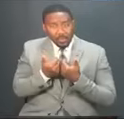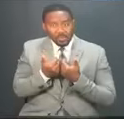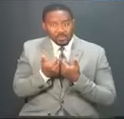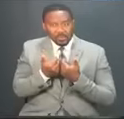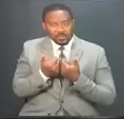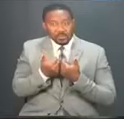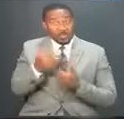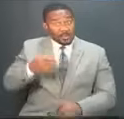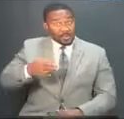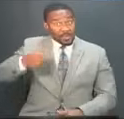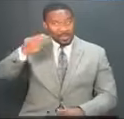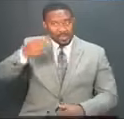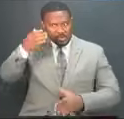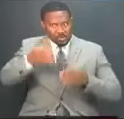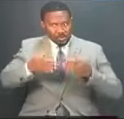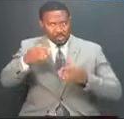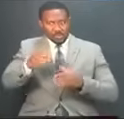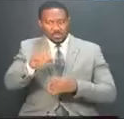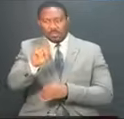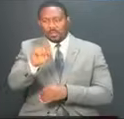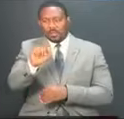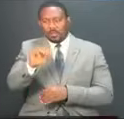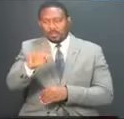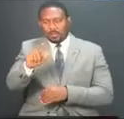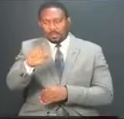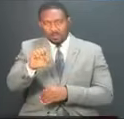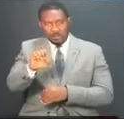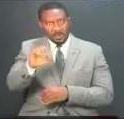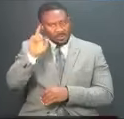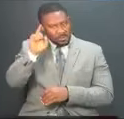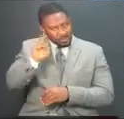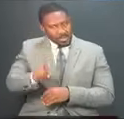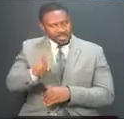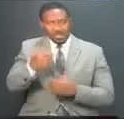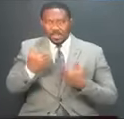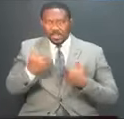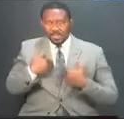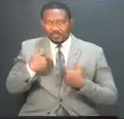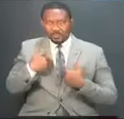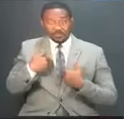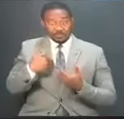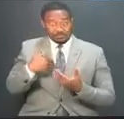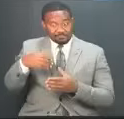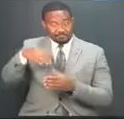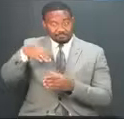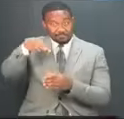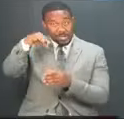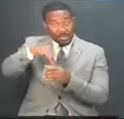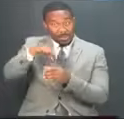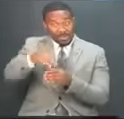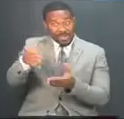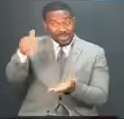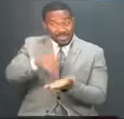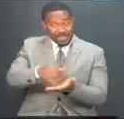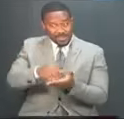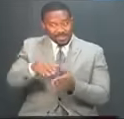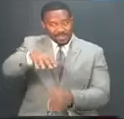High Court, Tamale, for a rerun of the Panda parliamentary